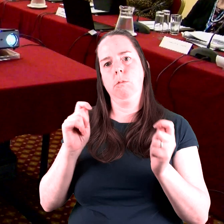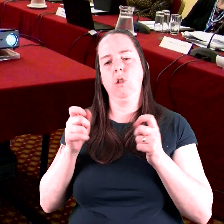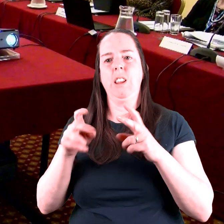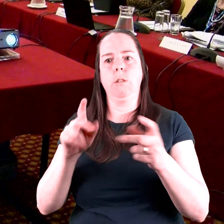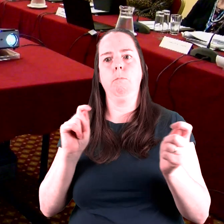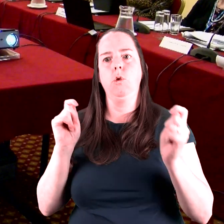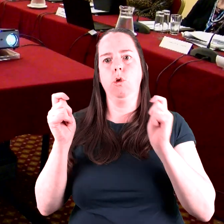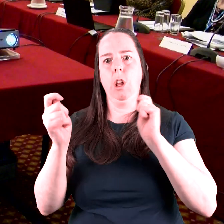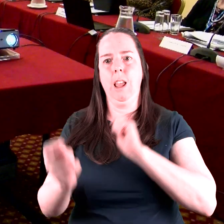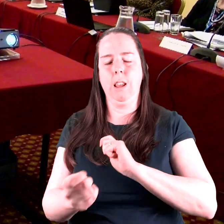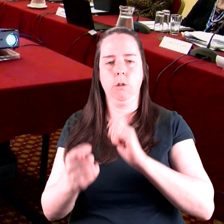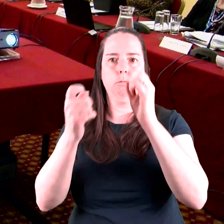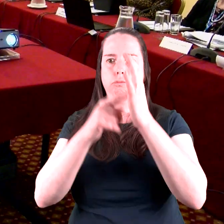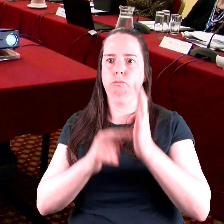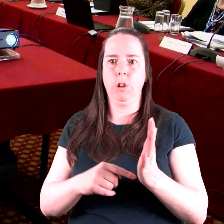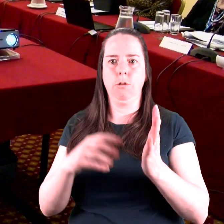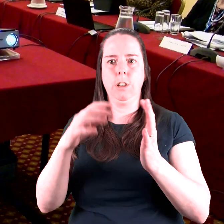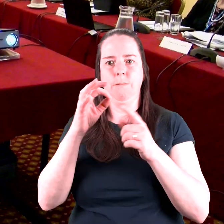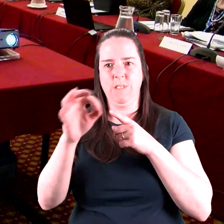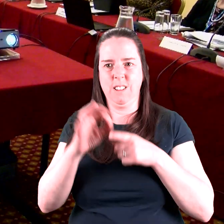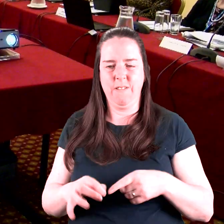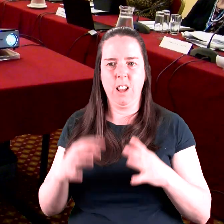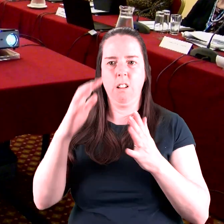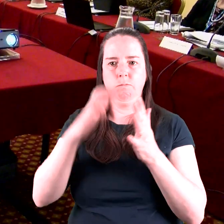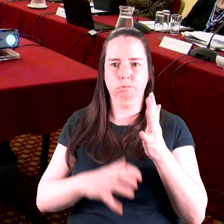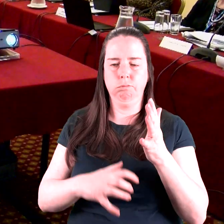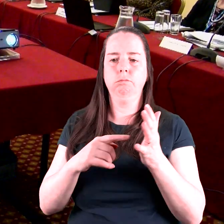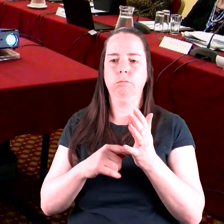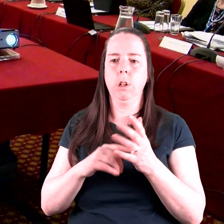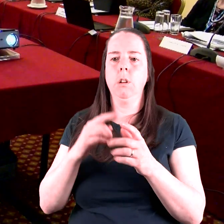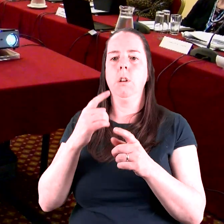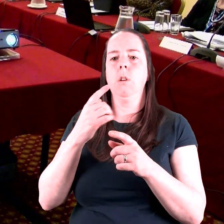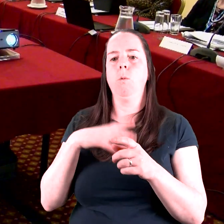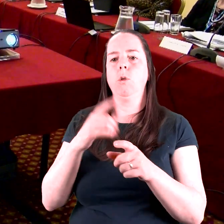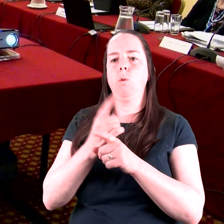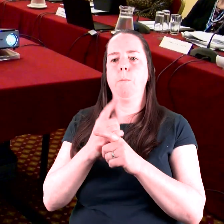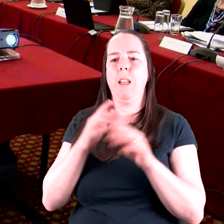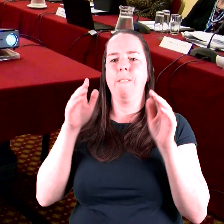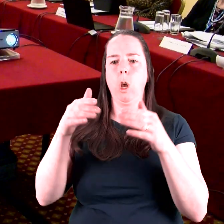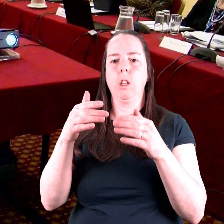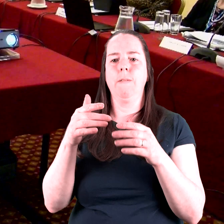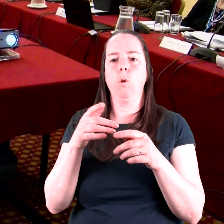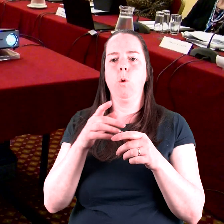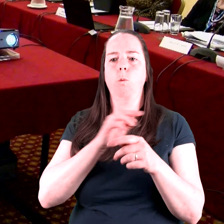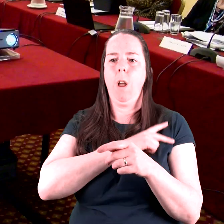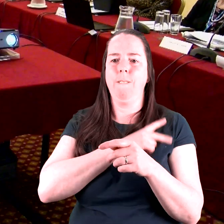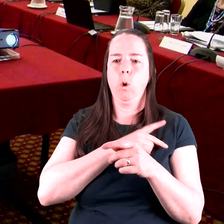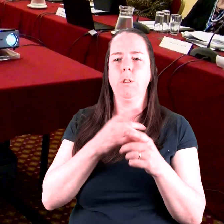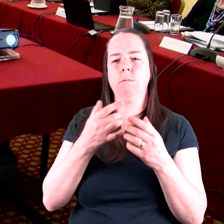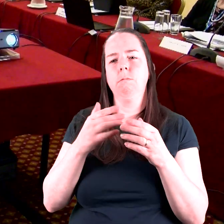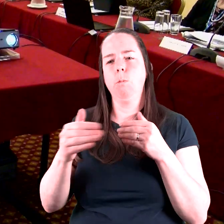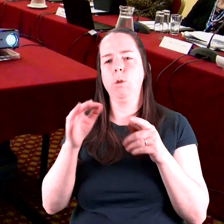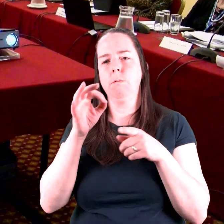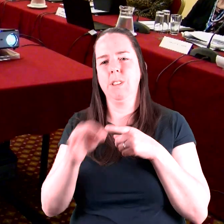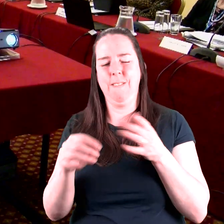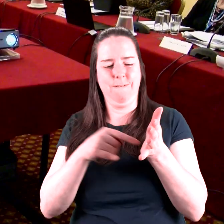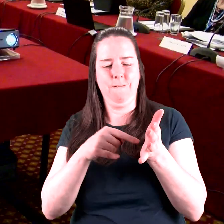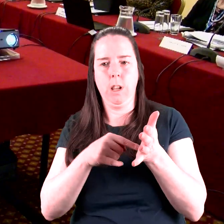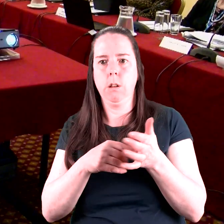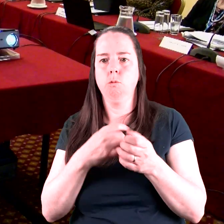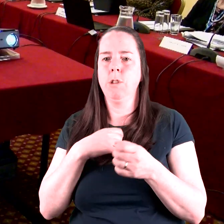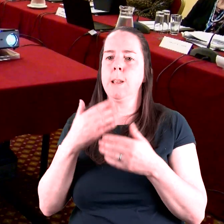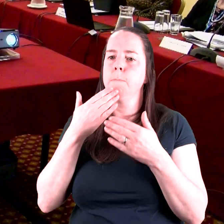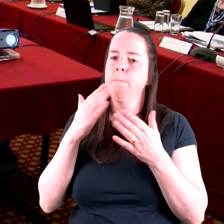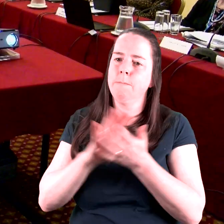of system change. So my point is more about the focus for the year on workforce. So a bit more specific,